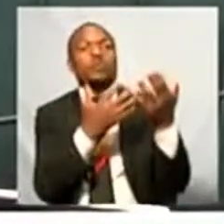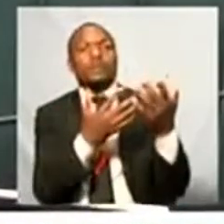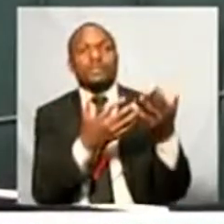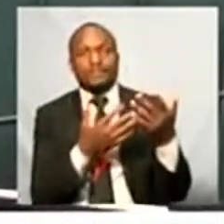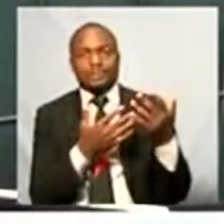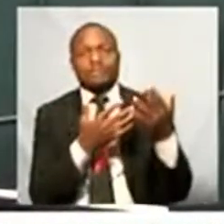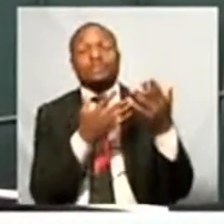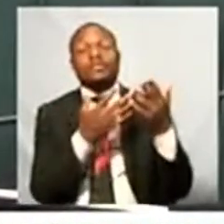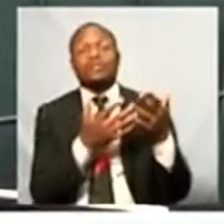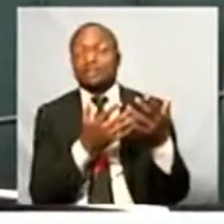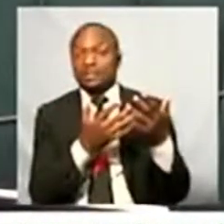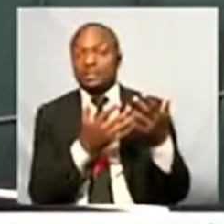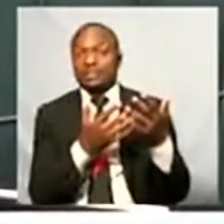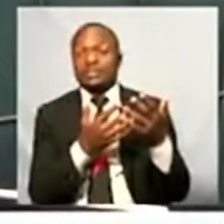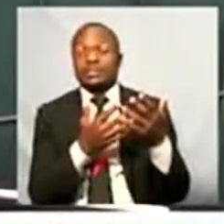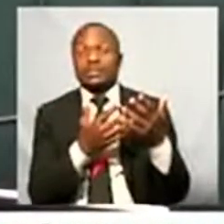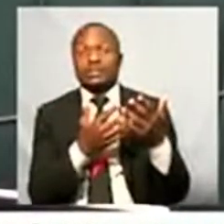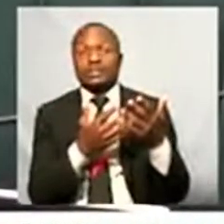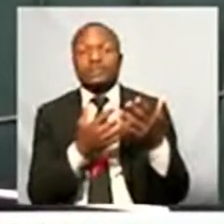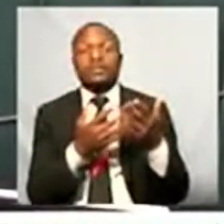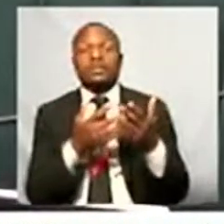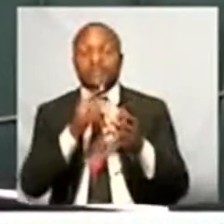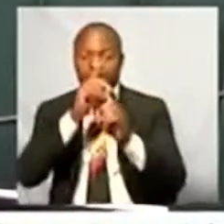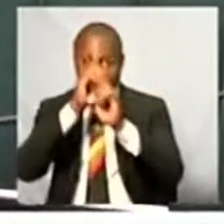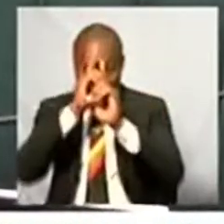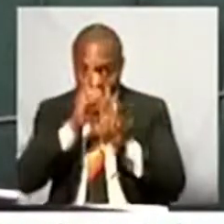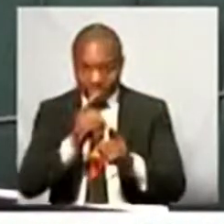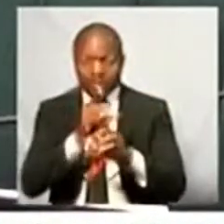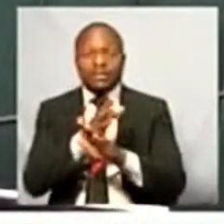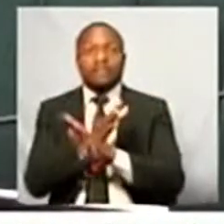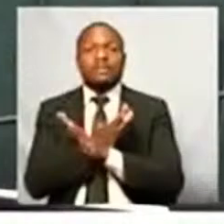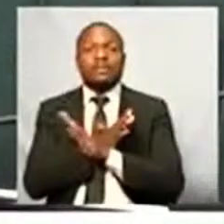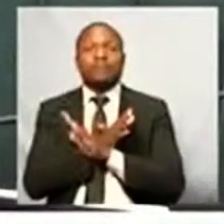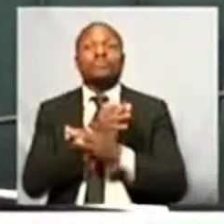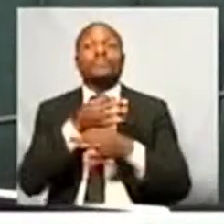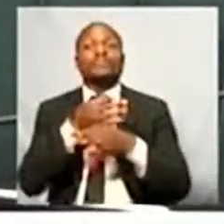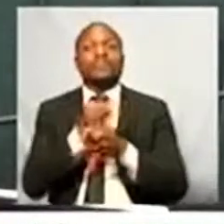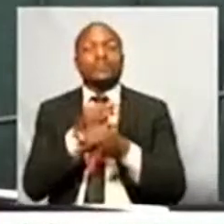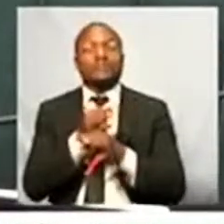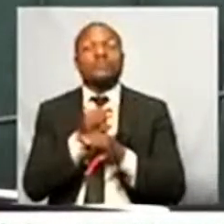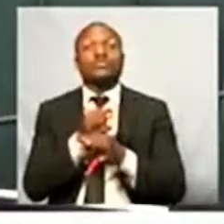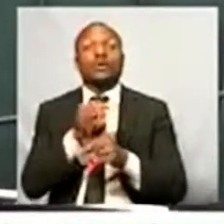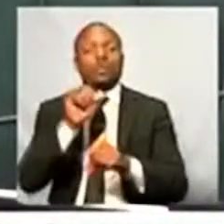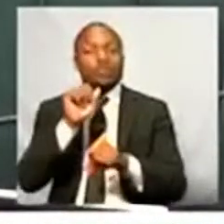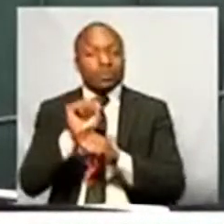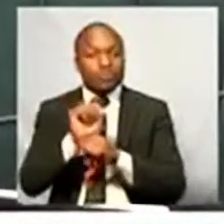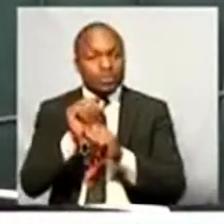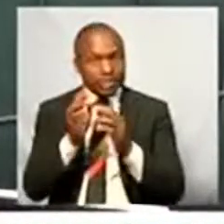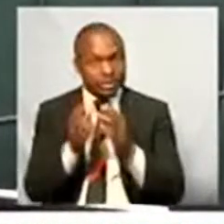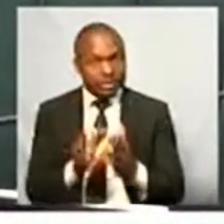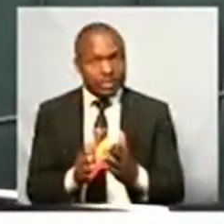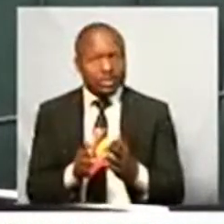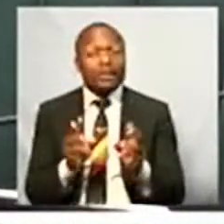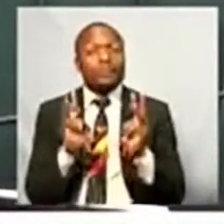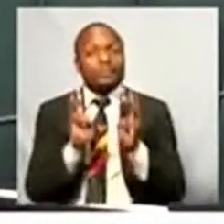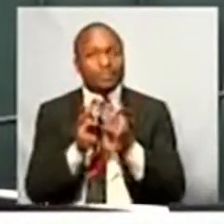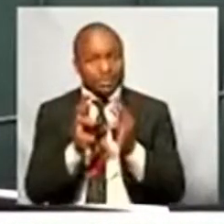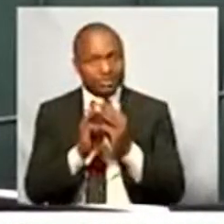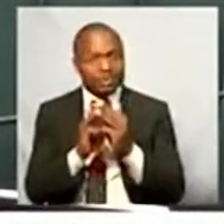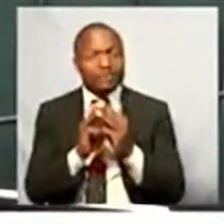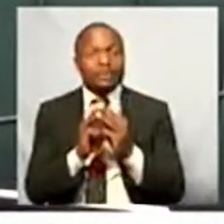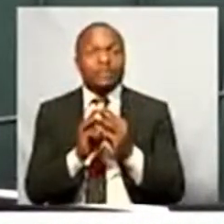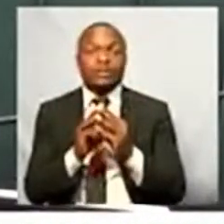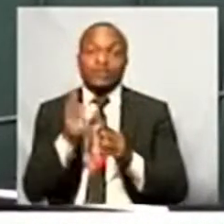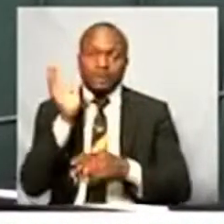final concurrence from the Zambia Federation of Employers. A meeting to this effect was held where